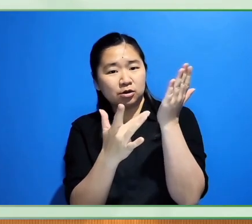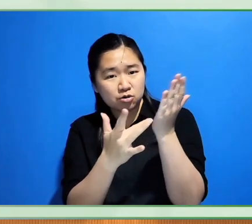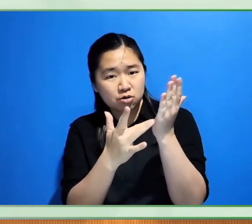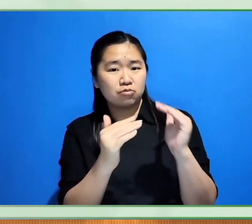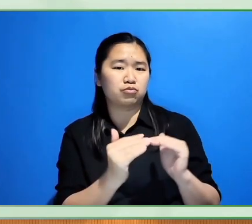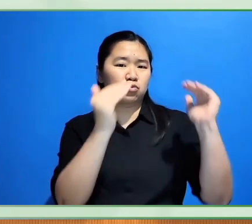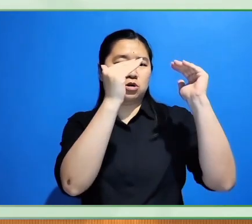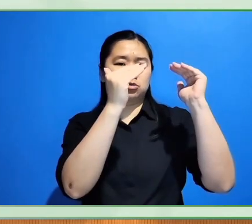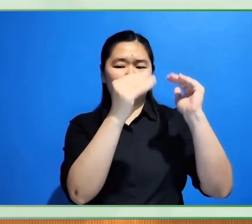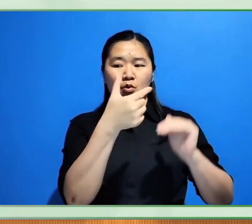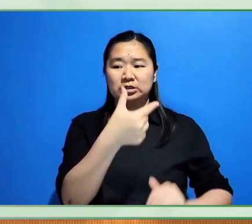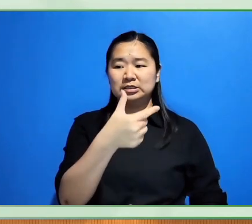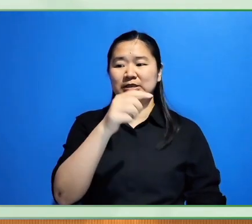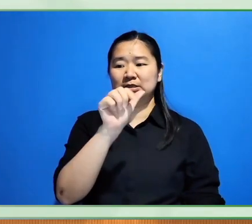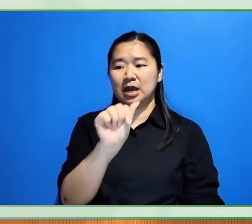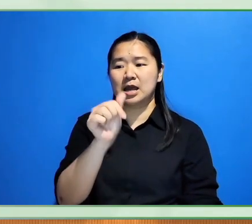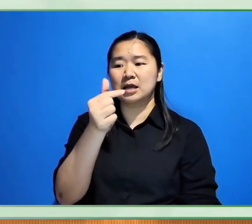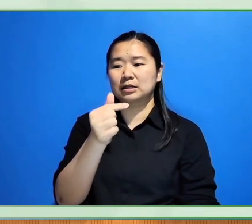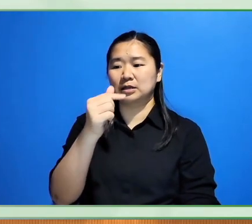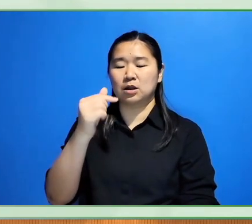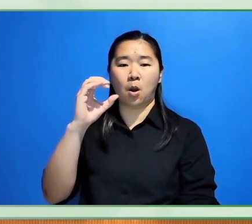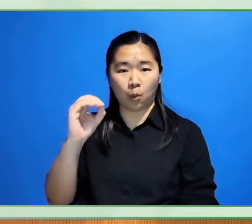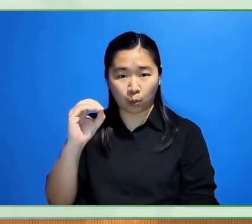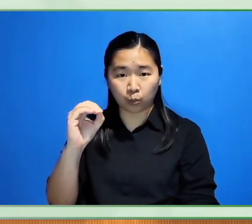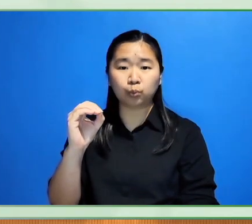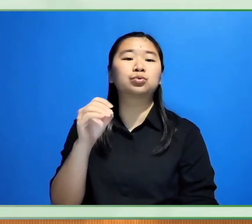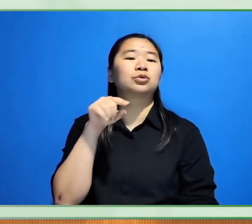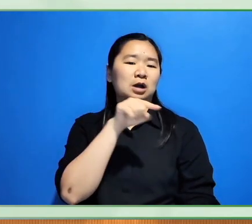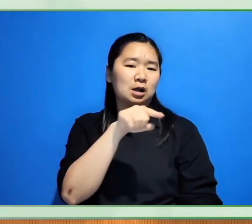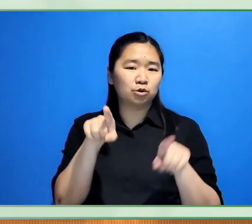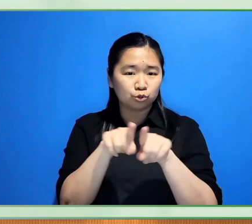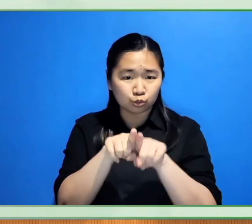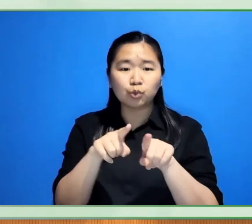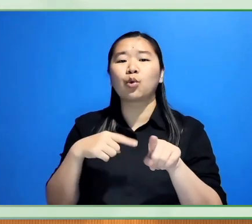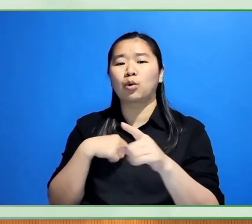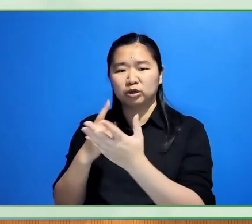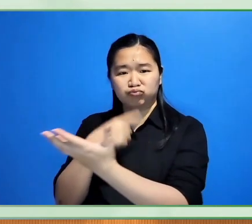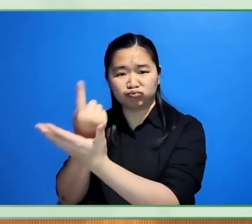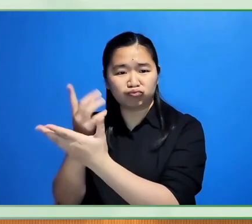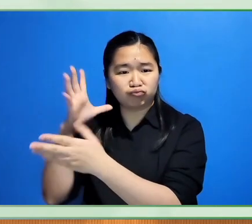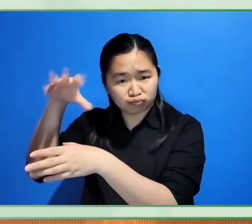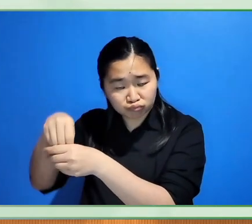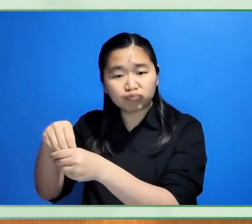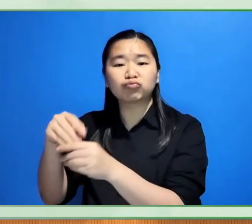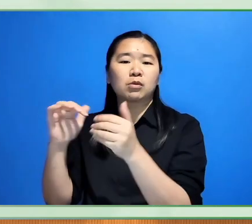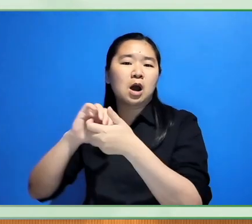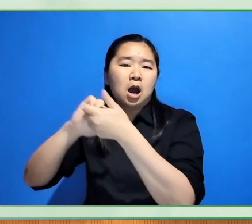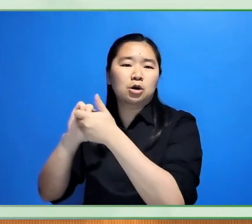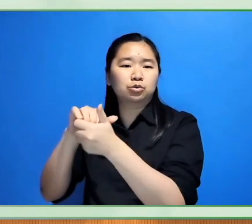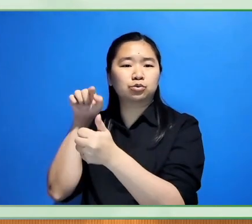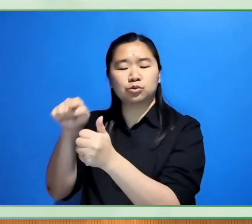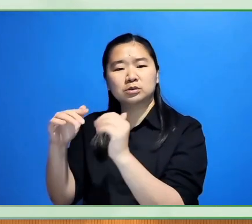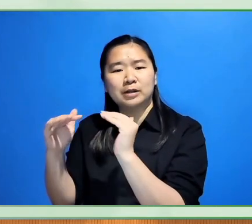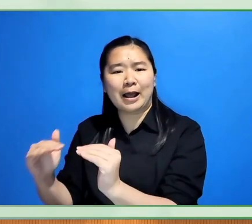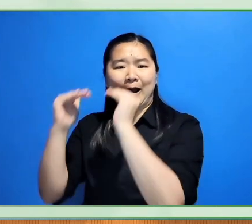what is most relevant here today, this afternoon. Because actually we have speakers from different places in the